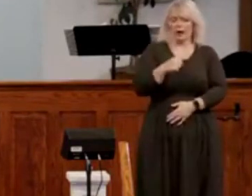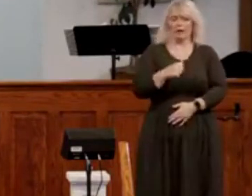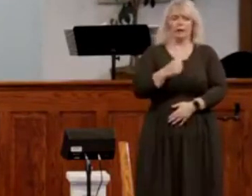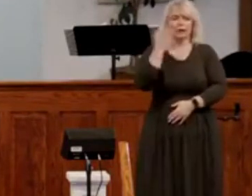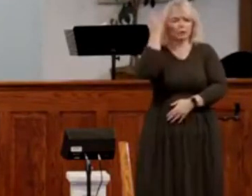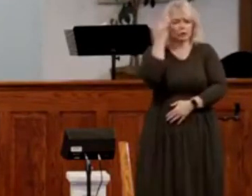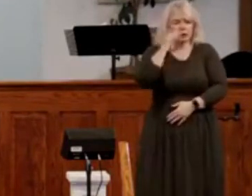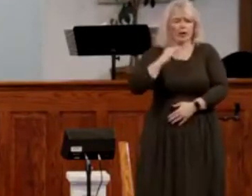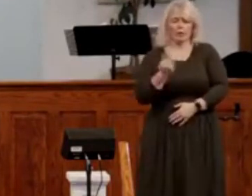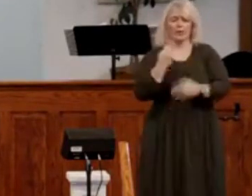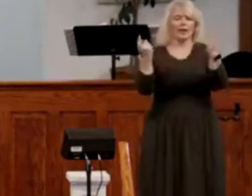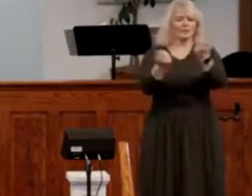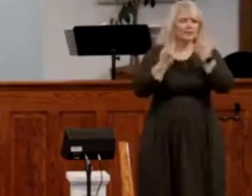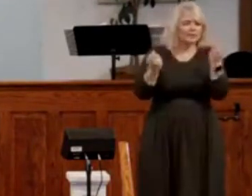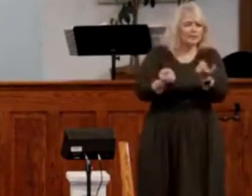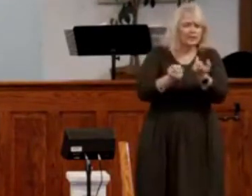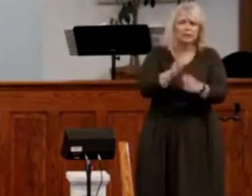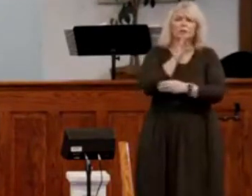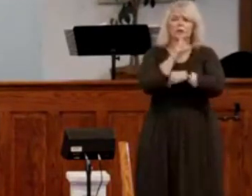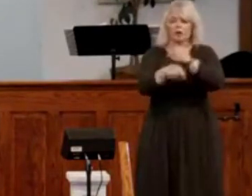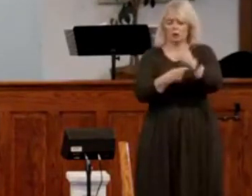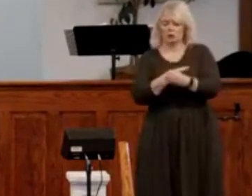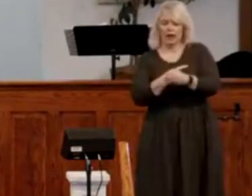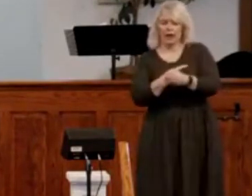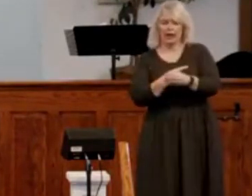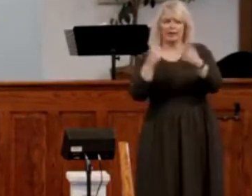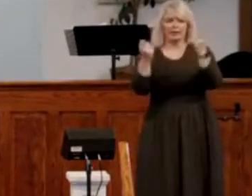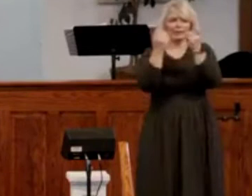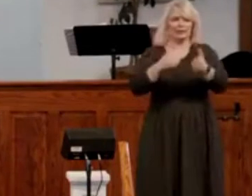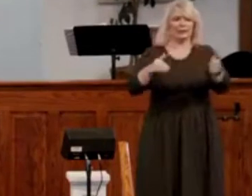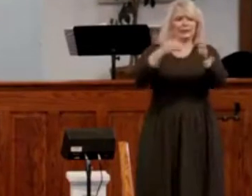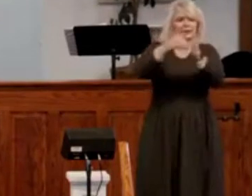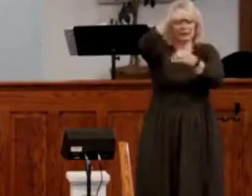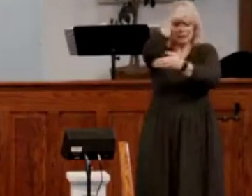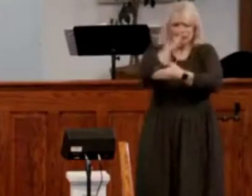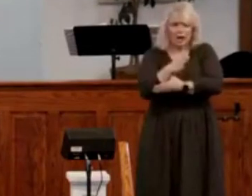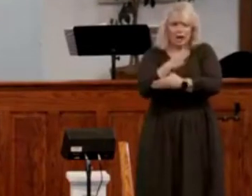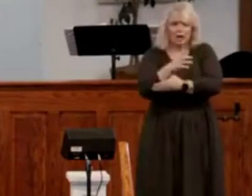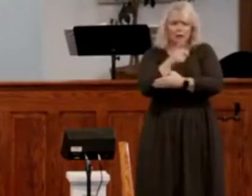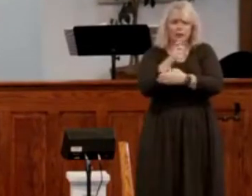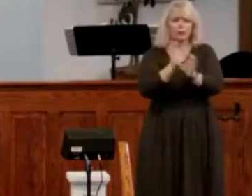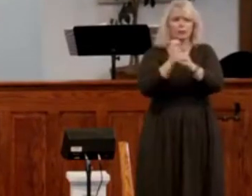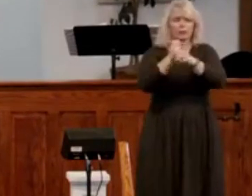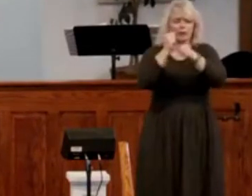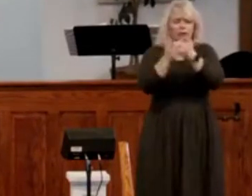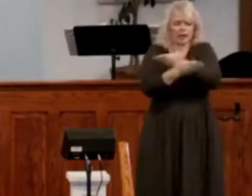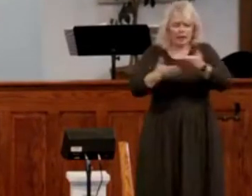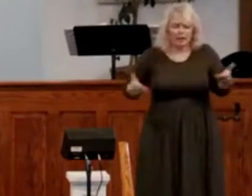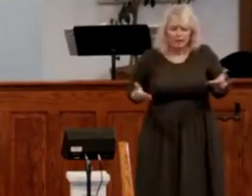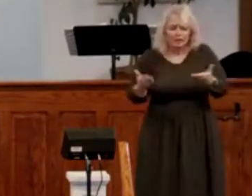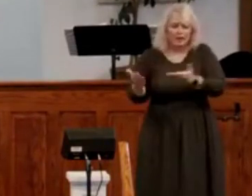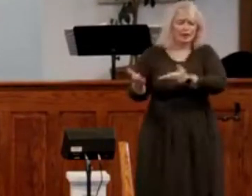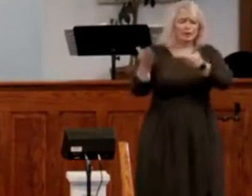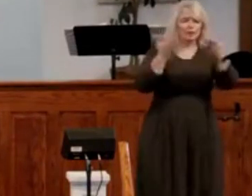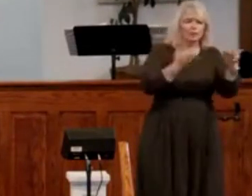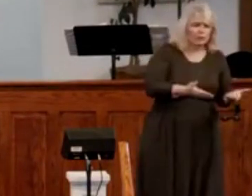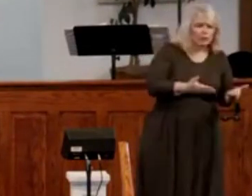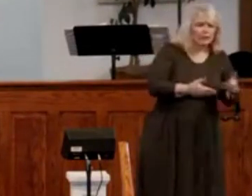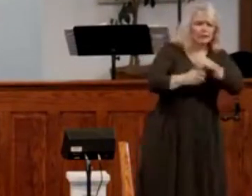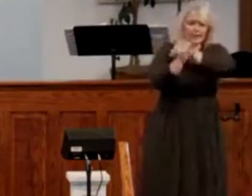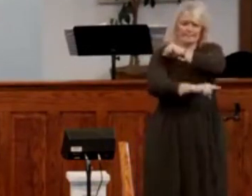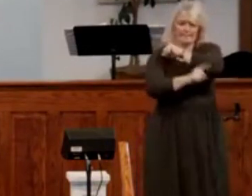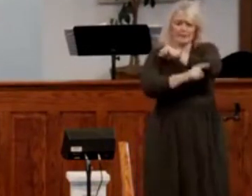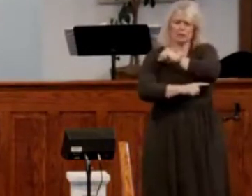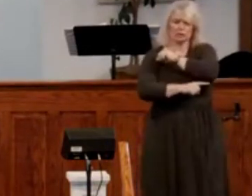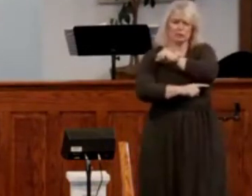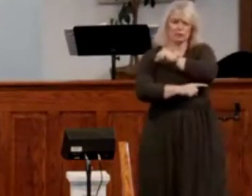sin. And we talked about the fact that sin against the God who created everything, it brings about the punishment of